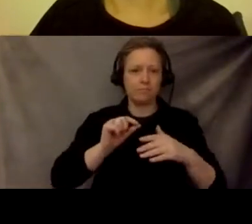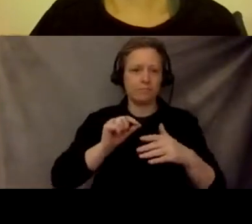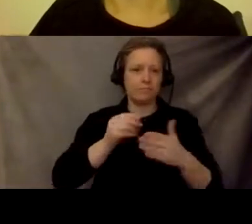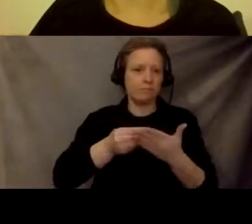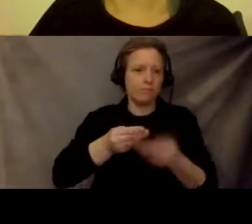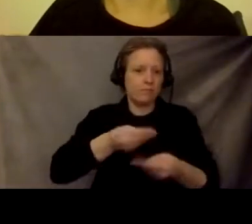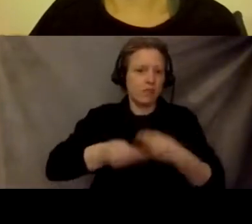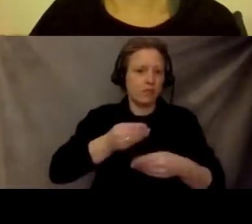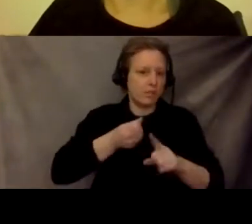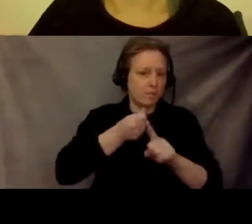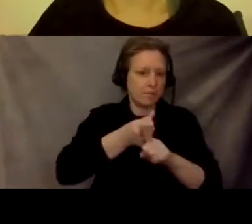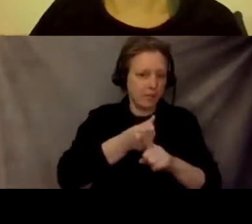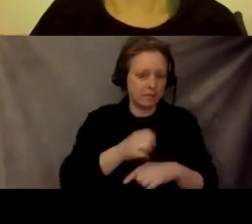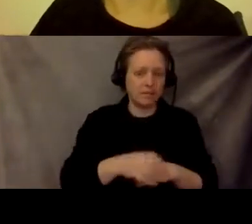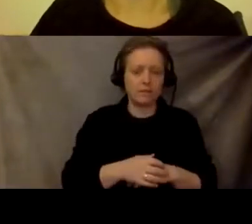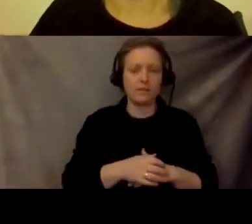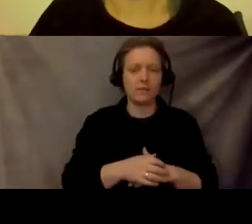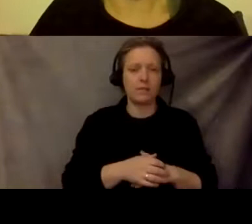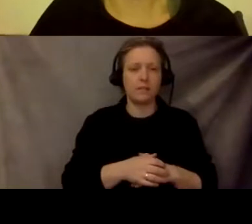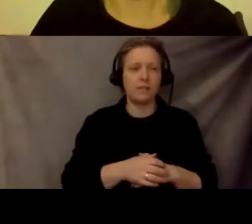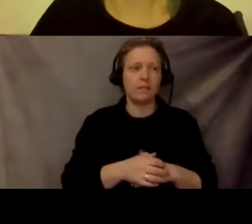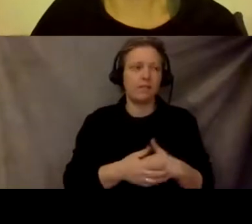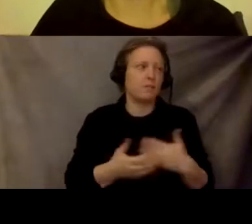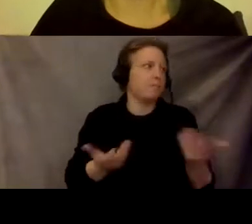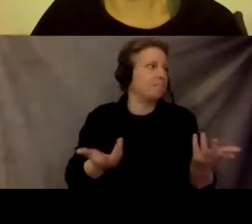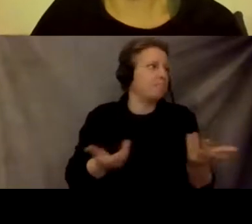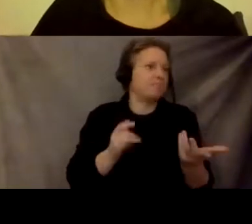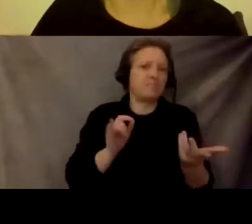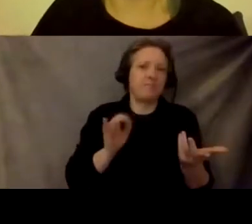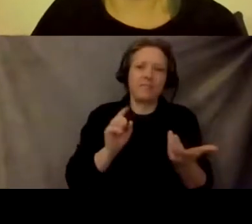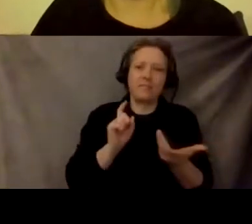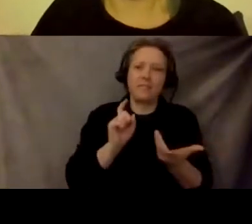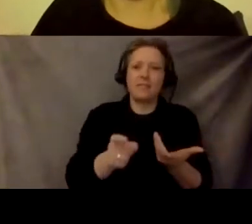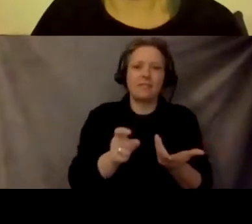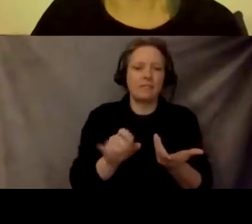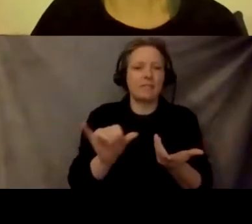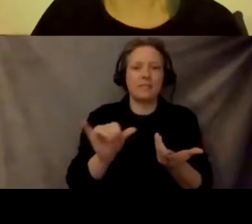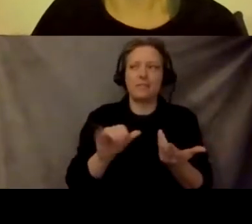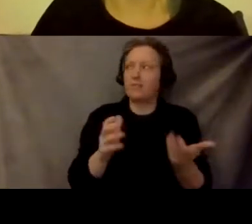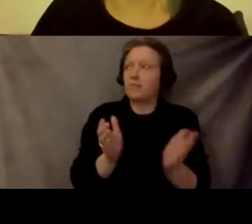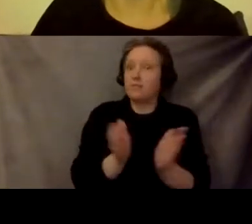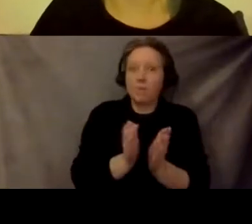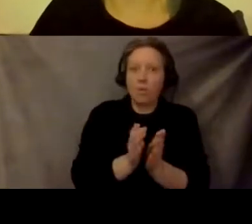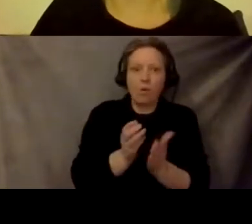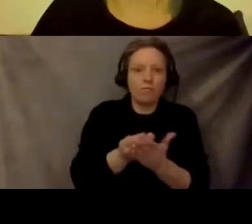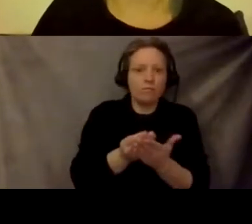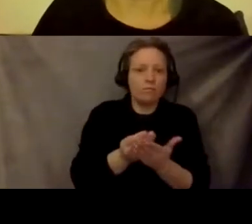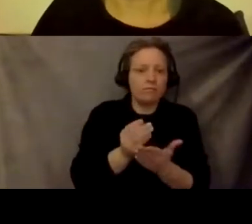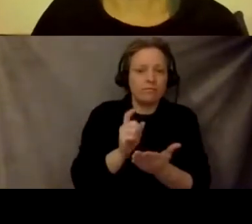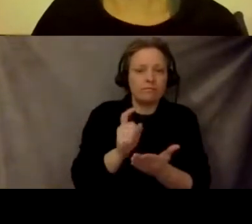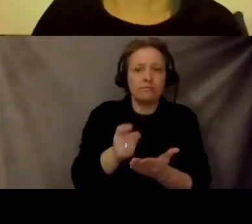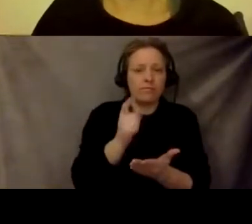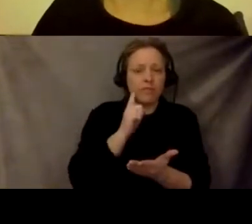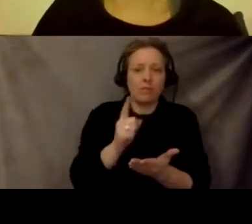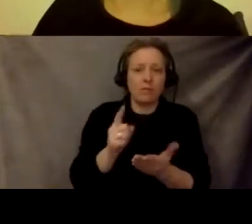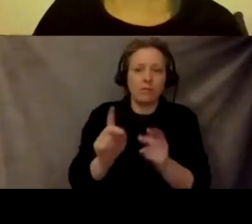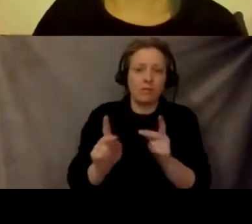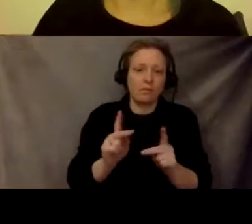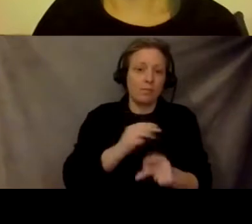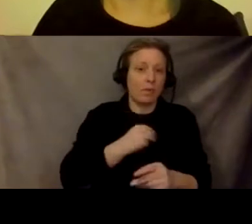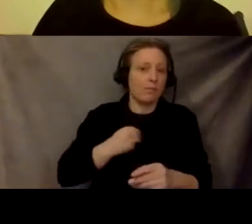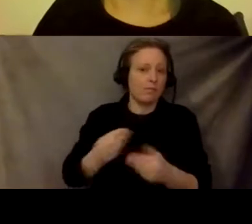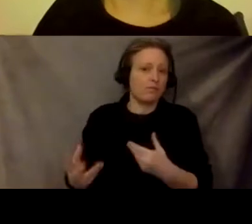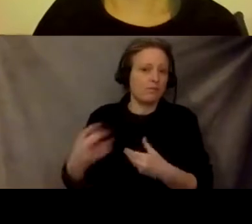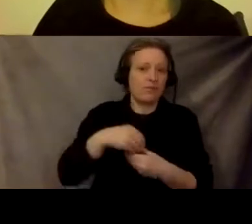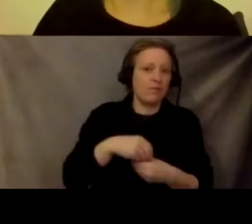even given like a small stipend for members to be a part of this climate action task force or